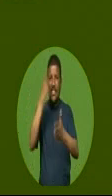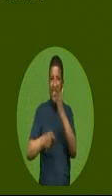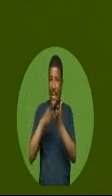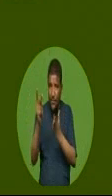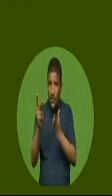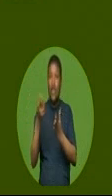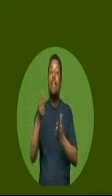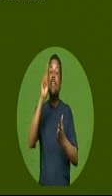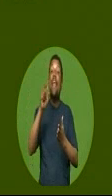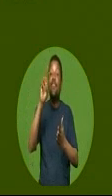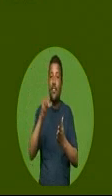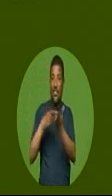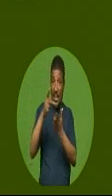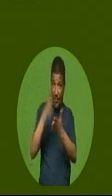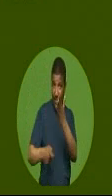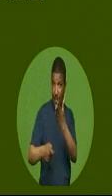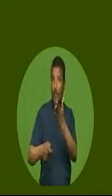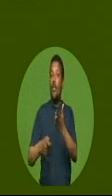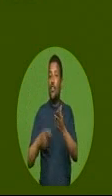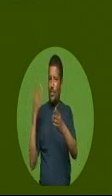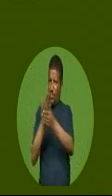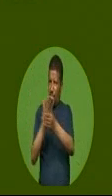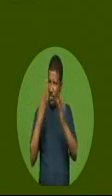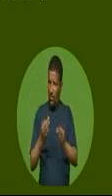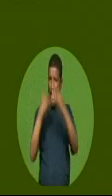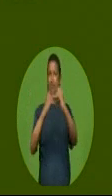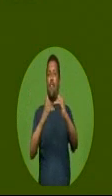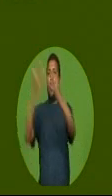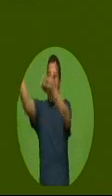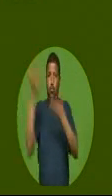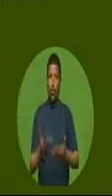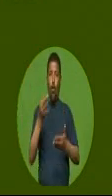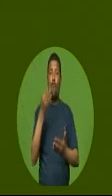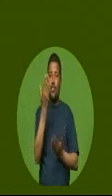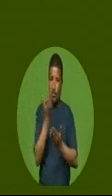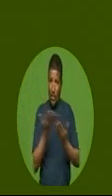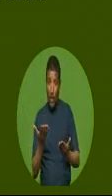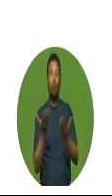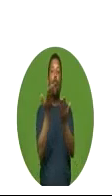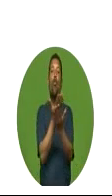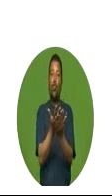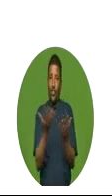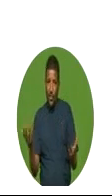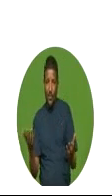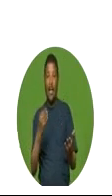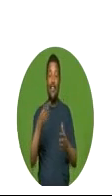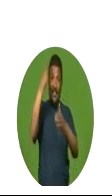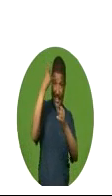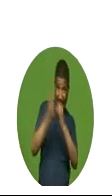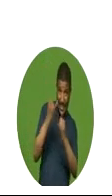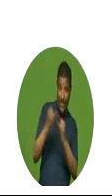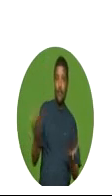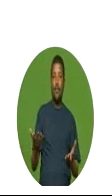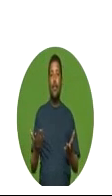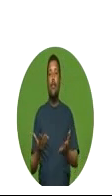and non-tariff restrictions to limit the import of certain goods. As a result,